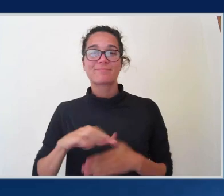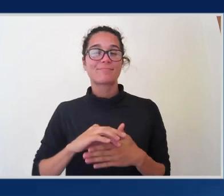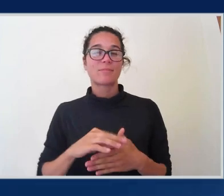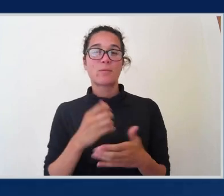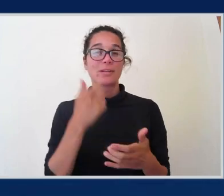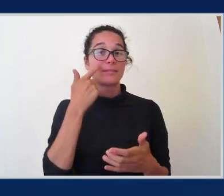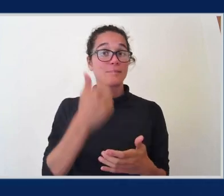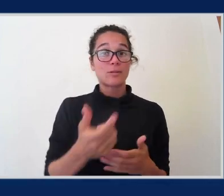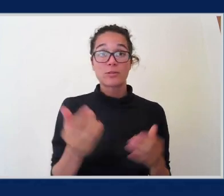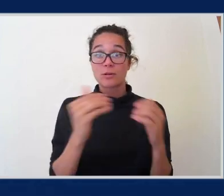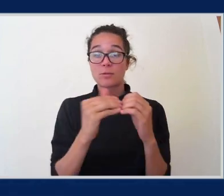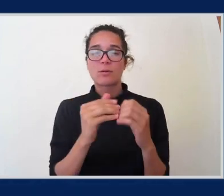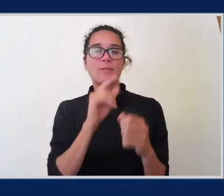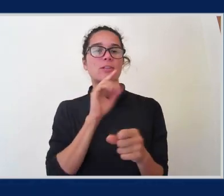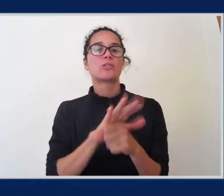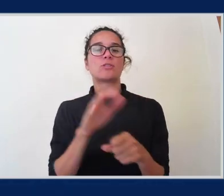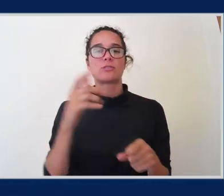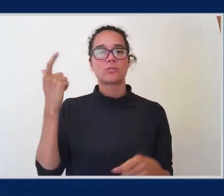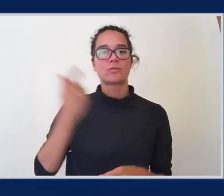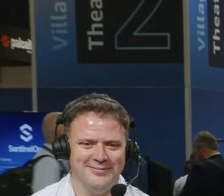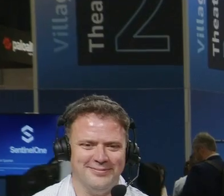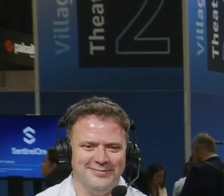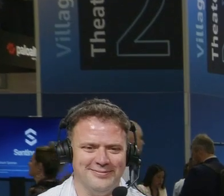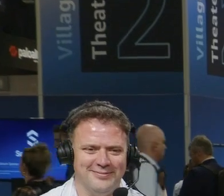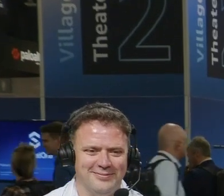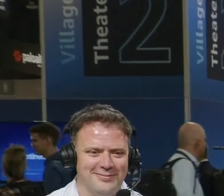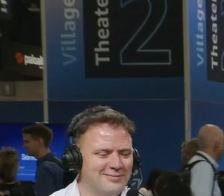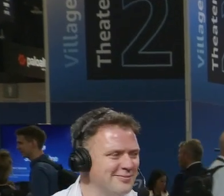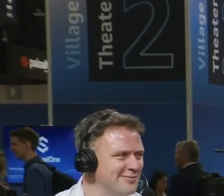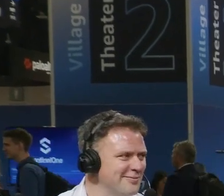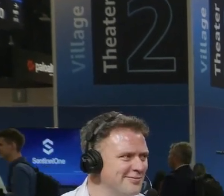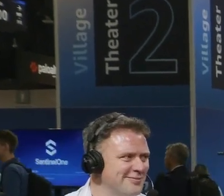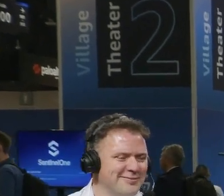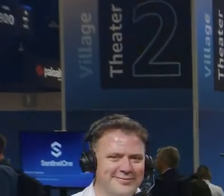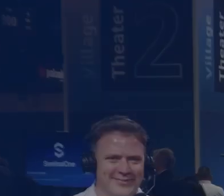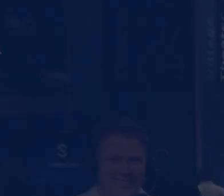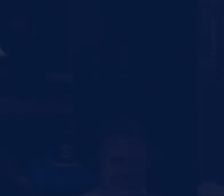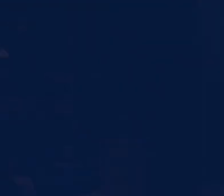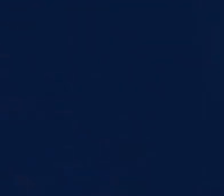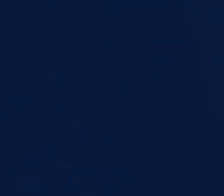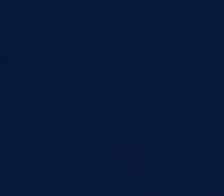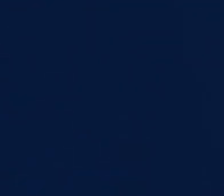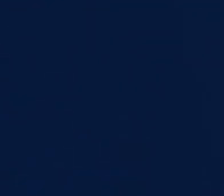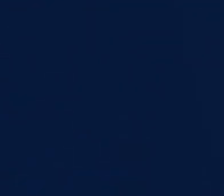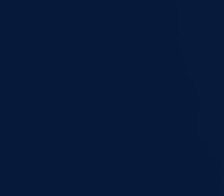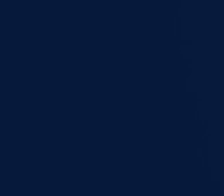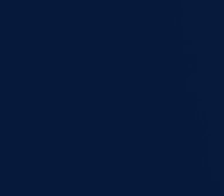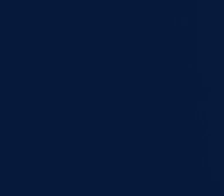make sure you subscribe to AWS On Air on Twitch, and we will be back right after this with more.